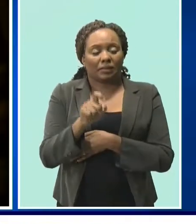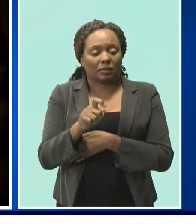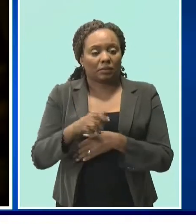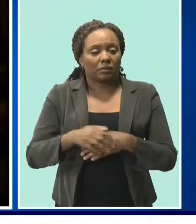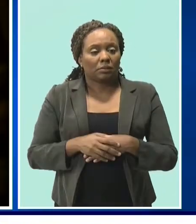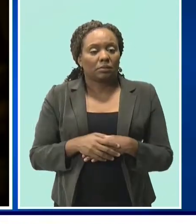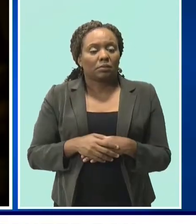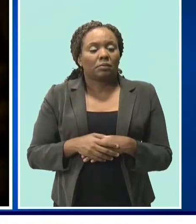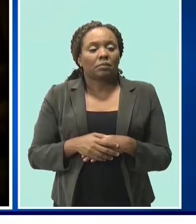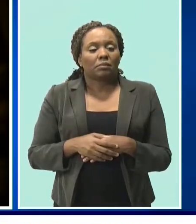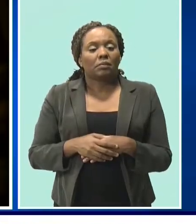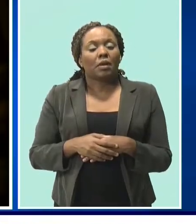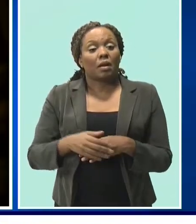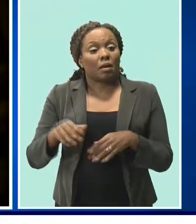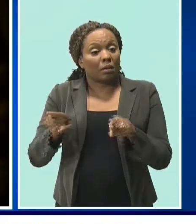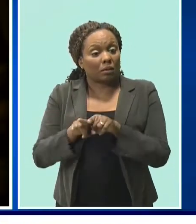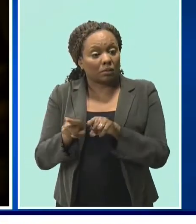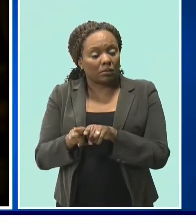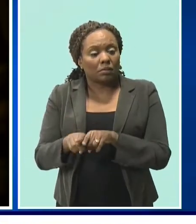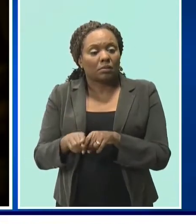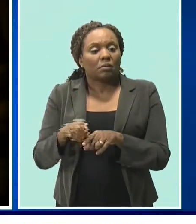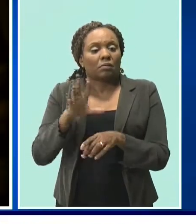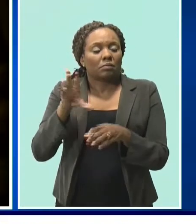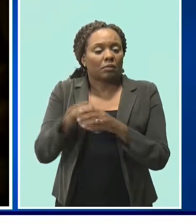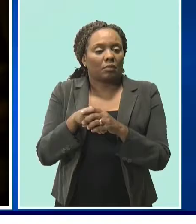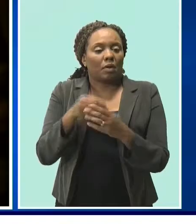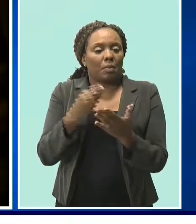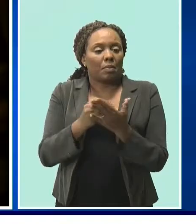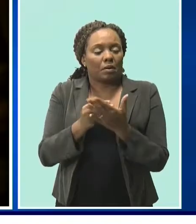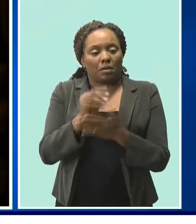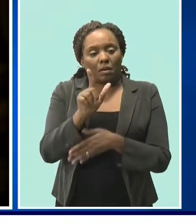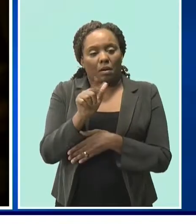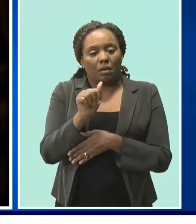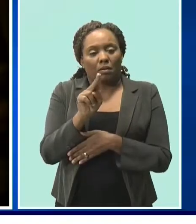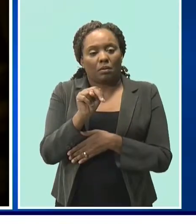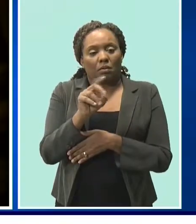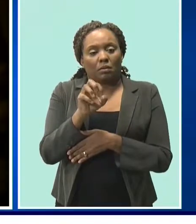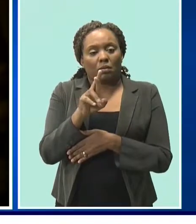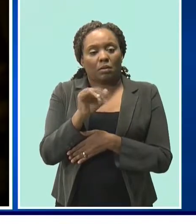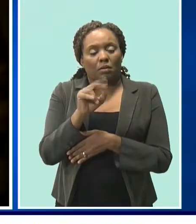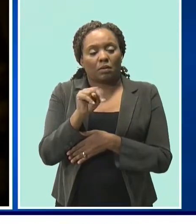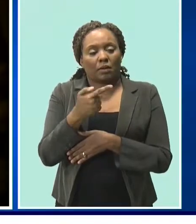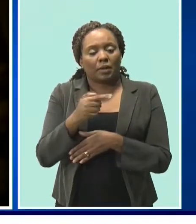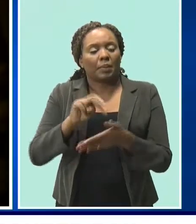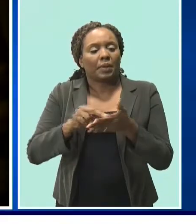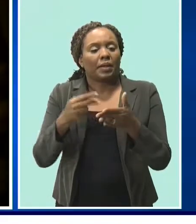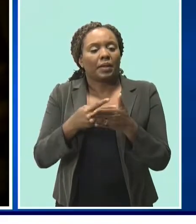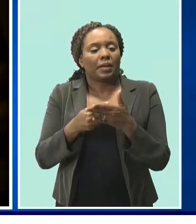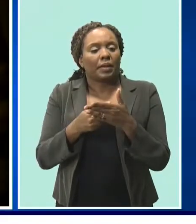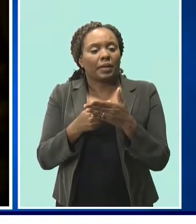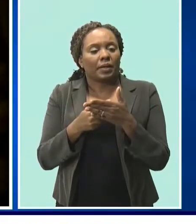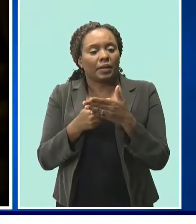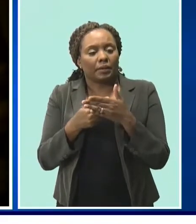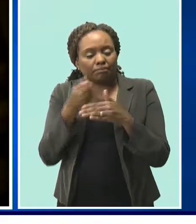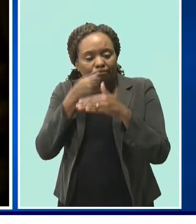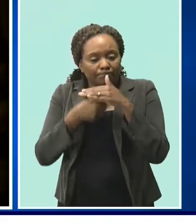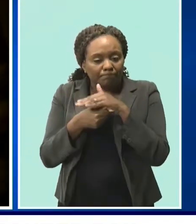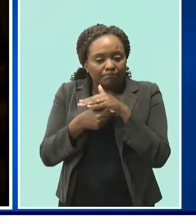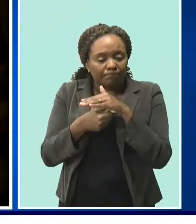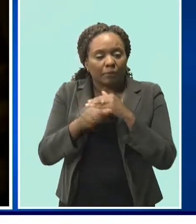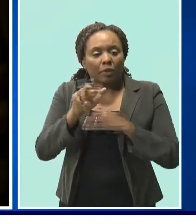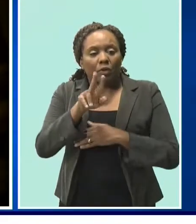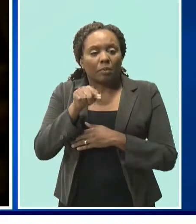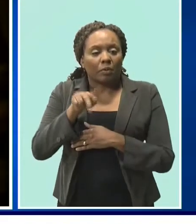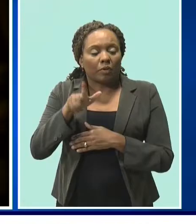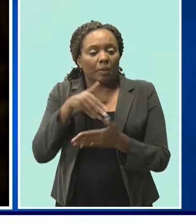4th charge is that he engaged in money laundering, where he concealed $3.3 million, which were the proceeds of crime,